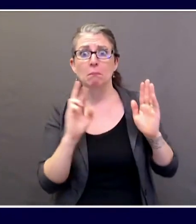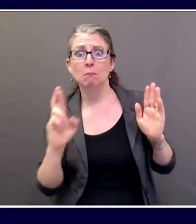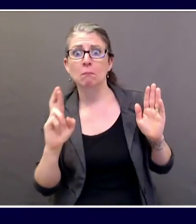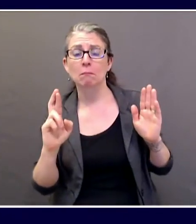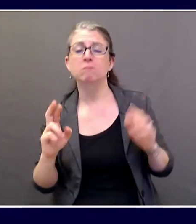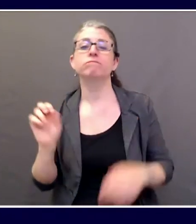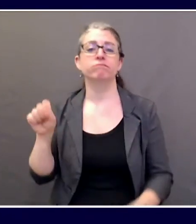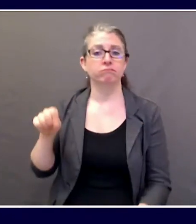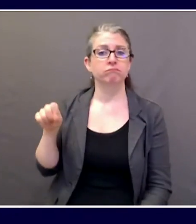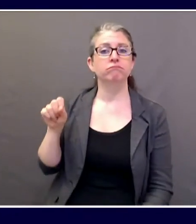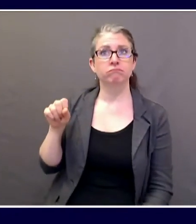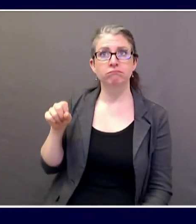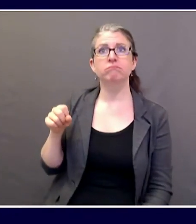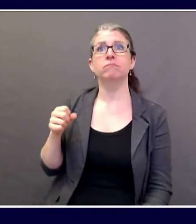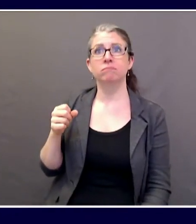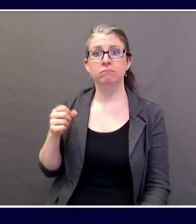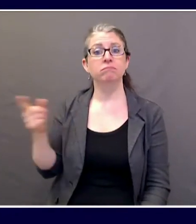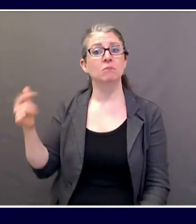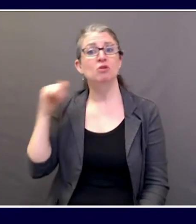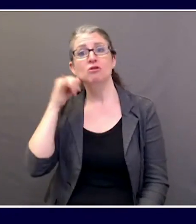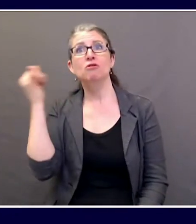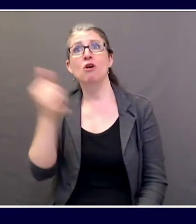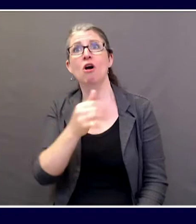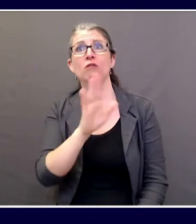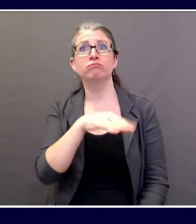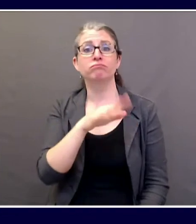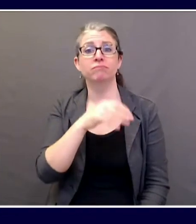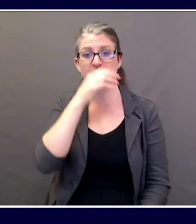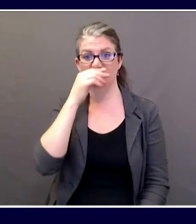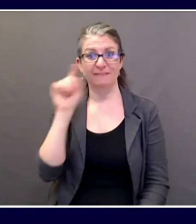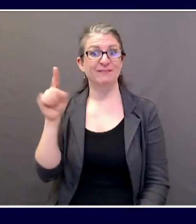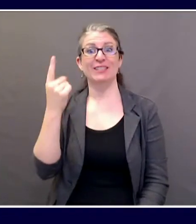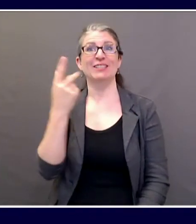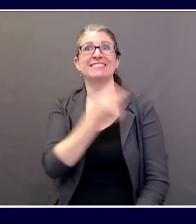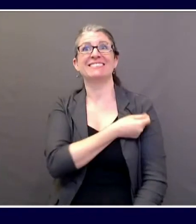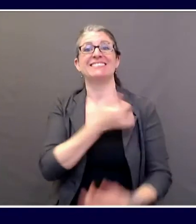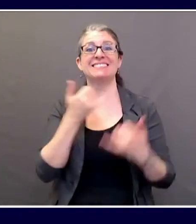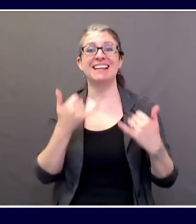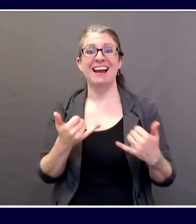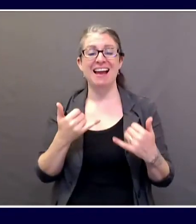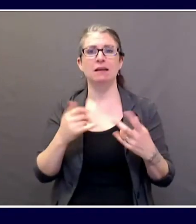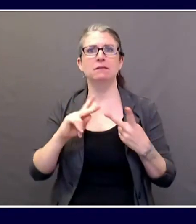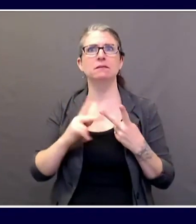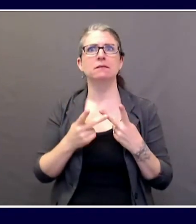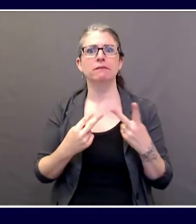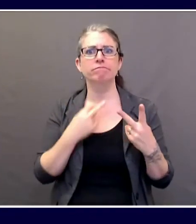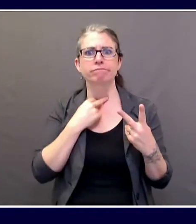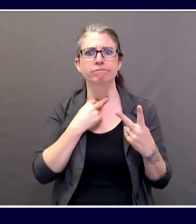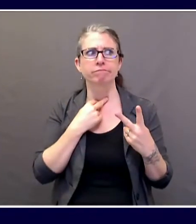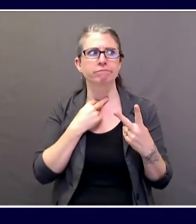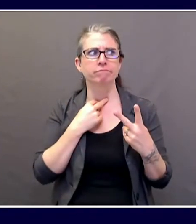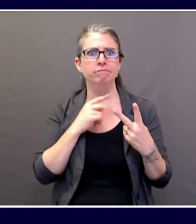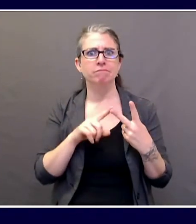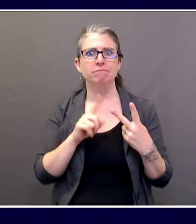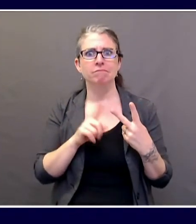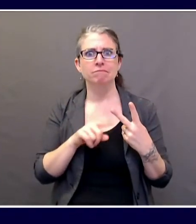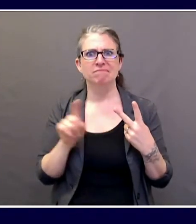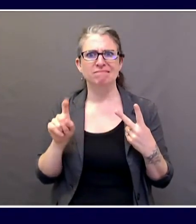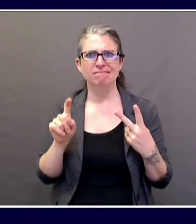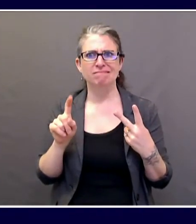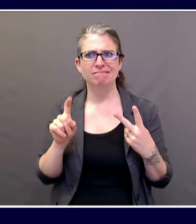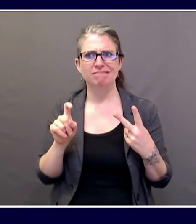online within the retail pharmacy system. And now they obviously have a lot of competition for that. So they're wondering